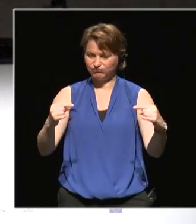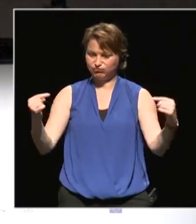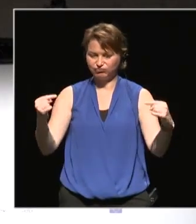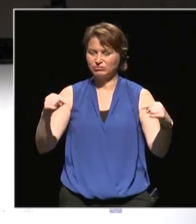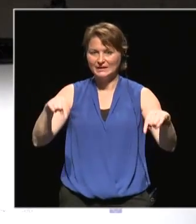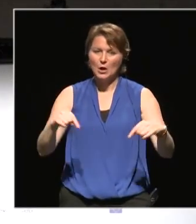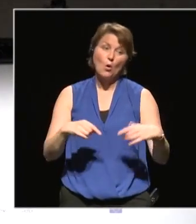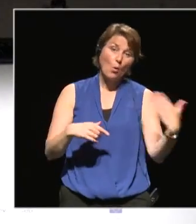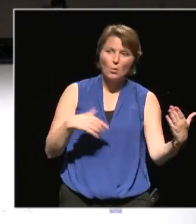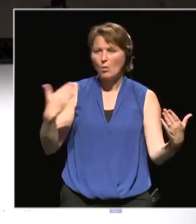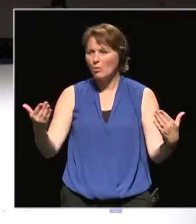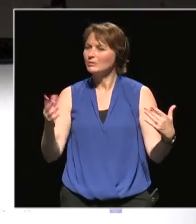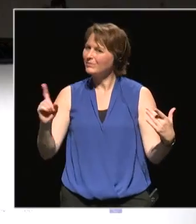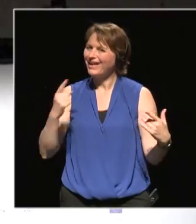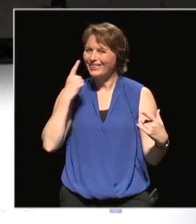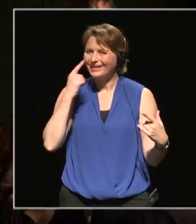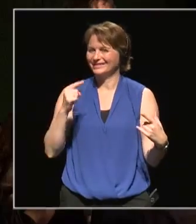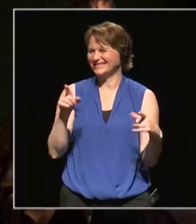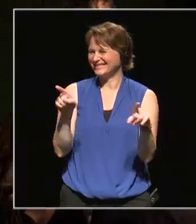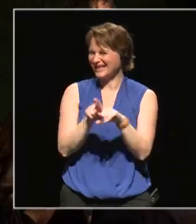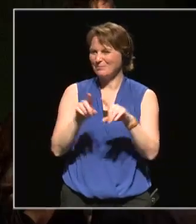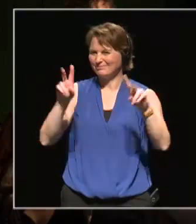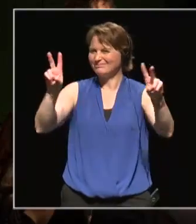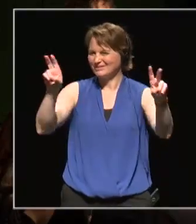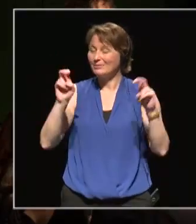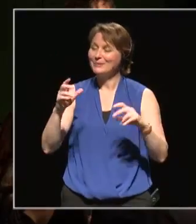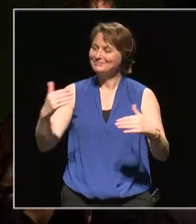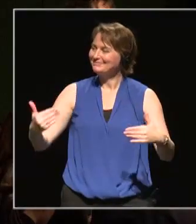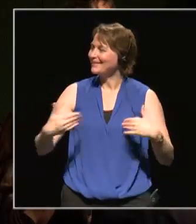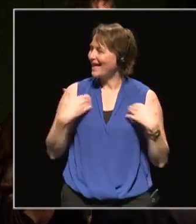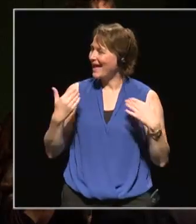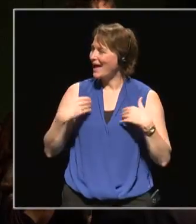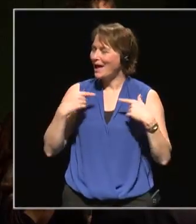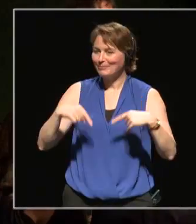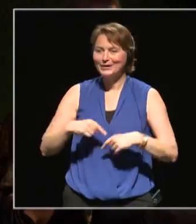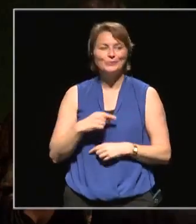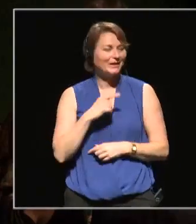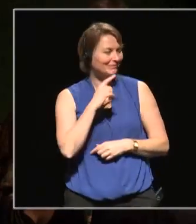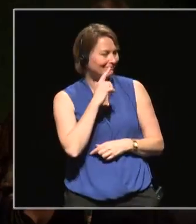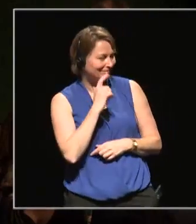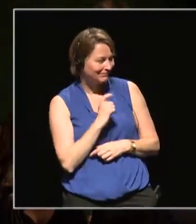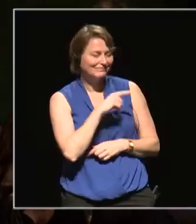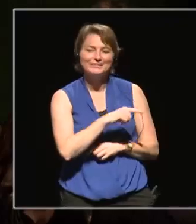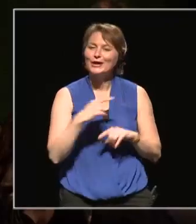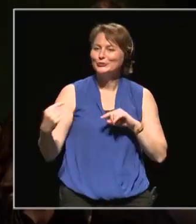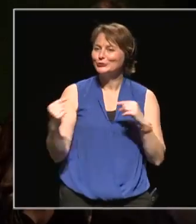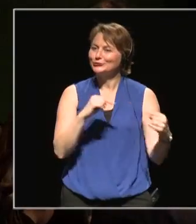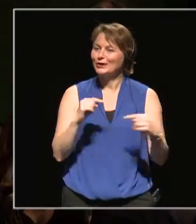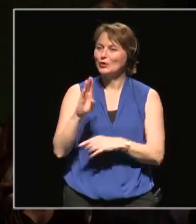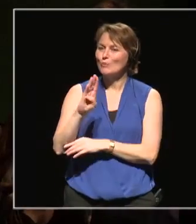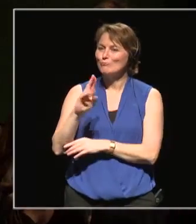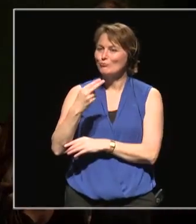It's either or, but really it's the same issue, and I'm very happy that we've begun this discussion in Bhutan, and we need to continue through to Paris to